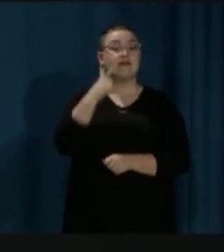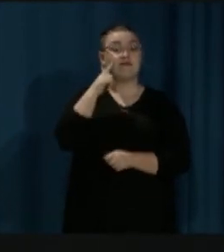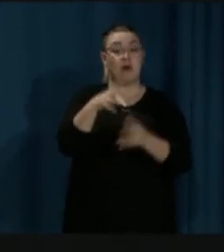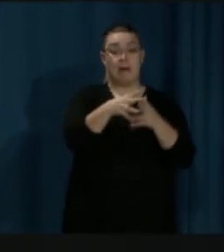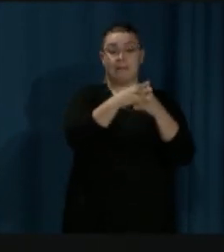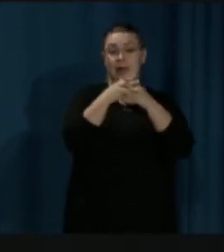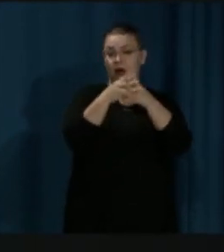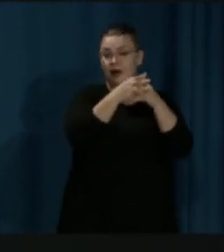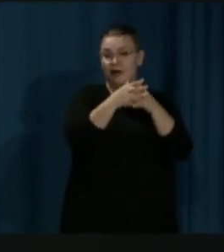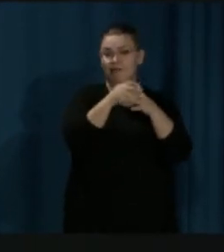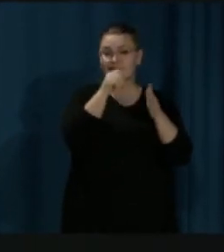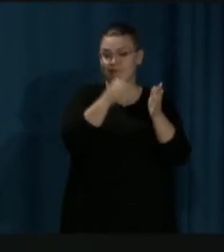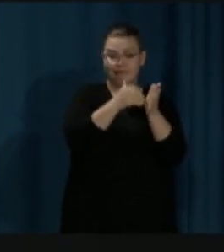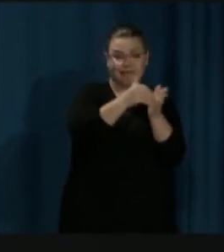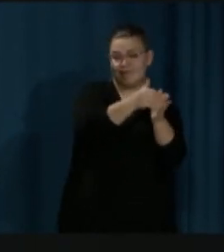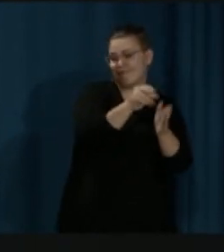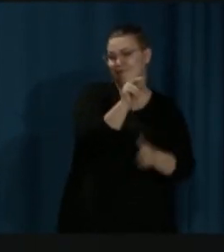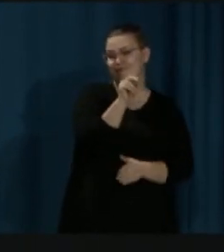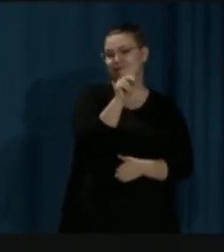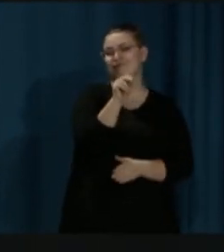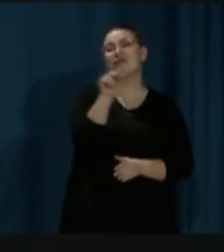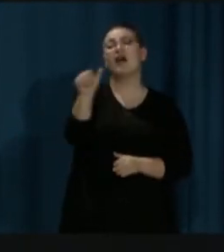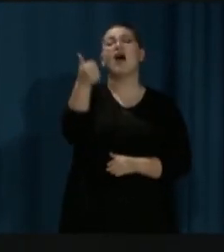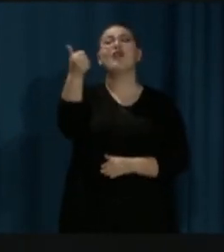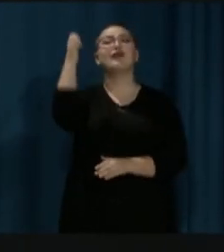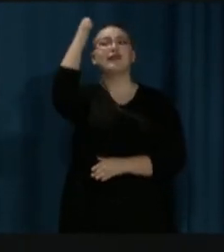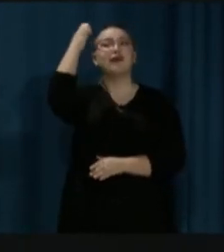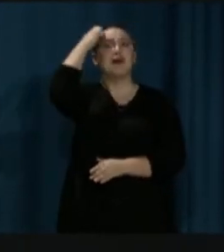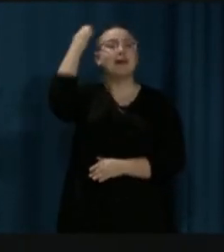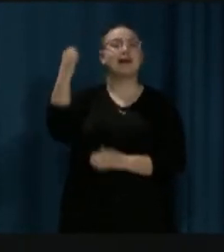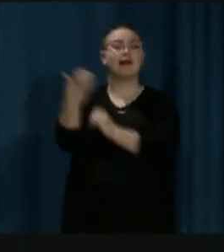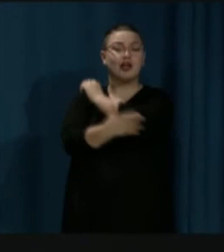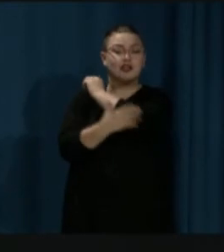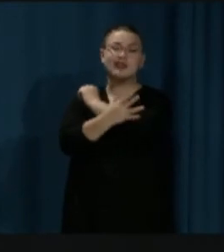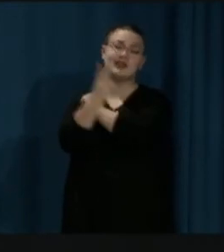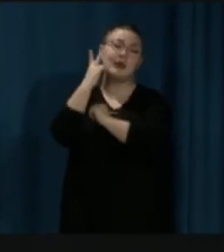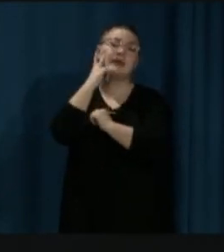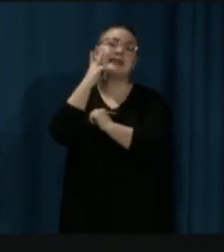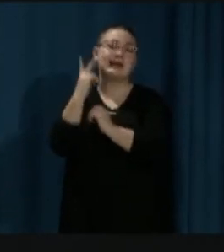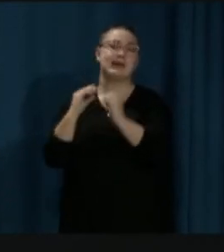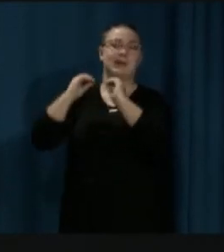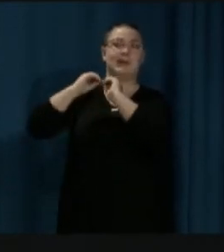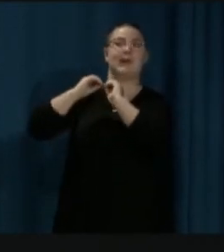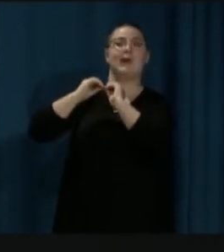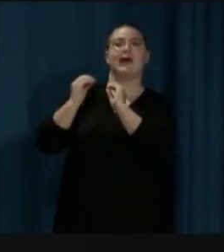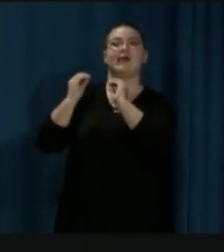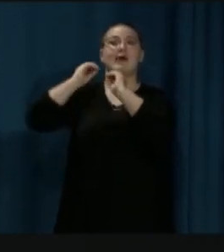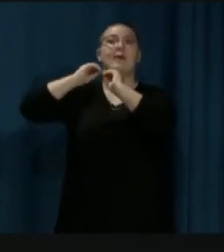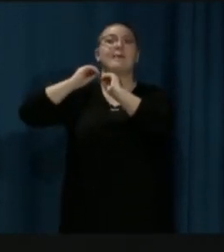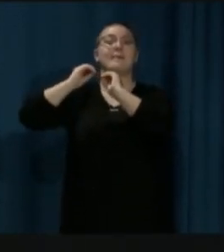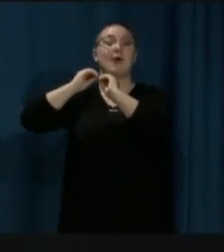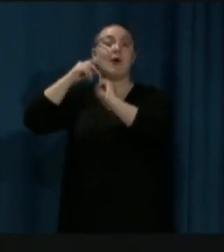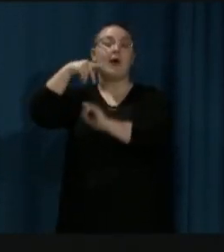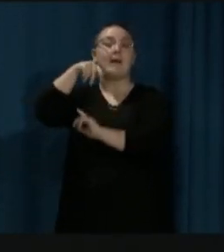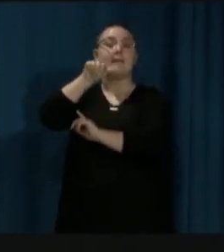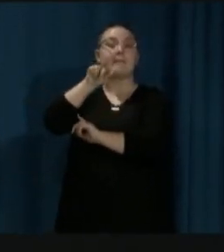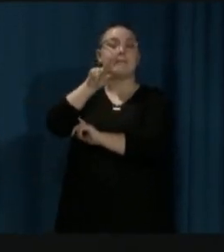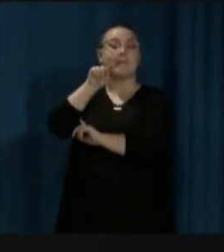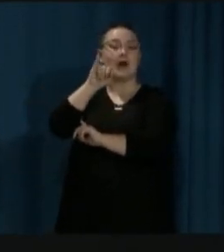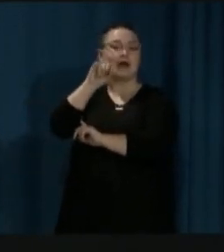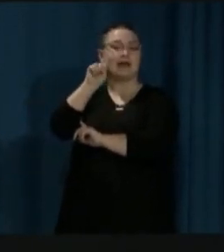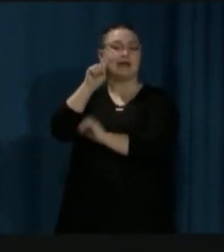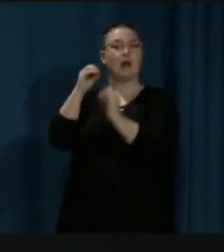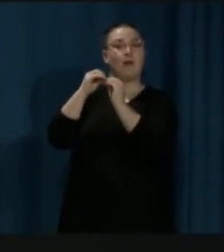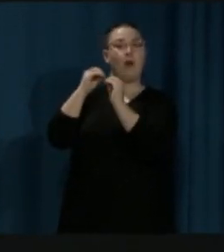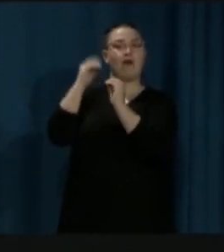States. It happens in a lot of other countries where you have multiple parties, right? Since we have 2 primary parties, most races